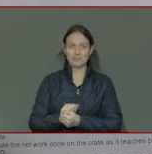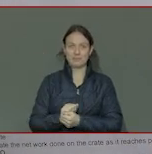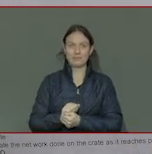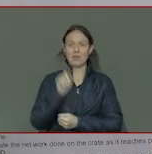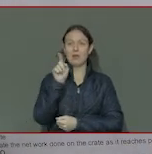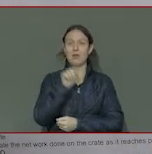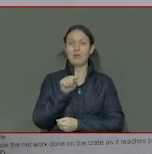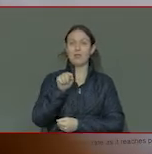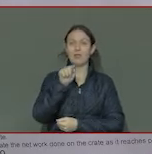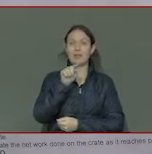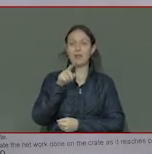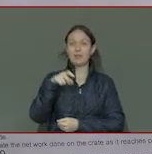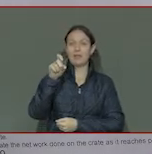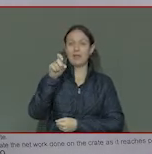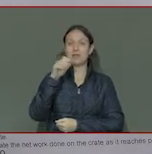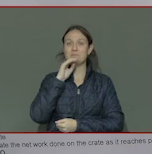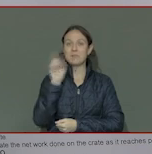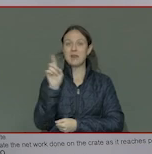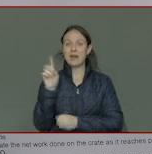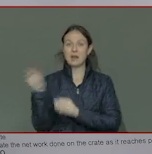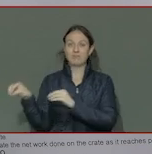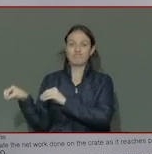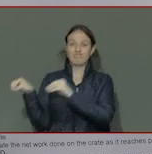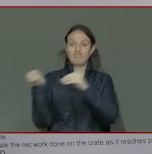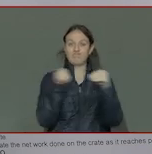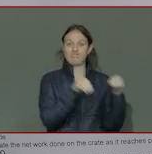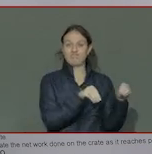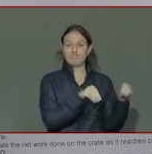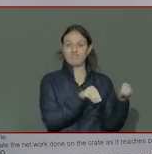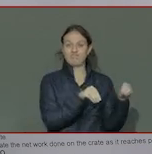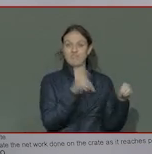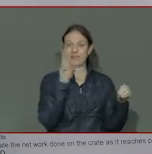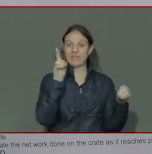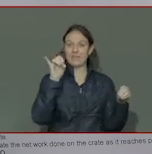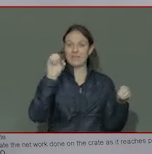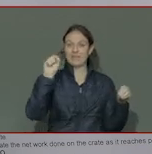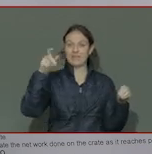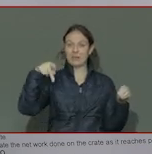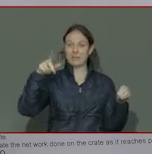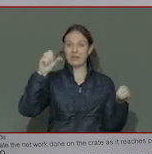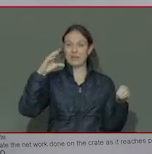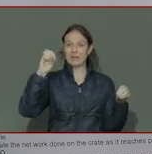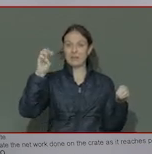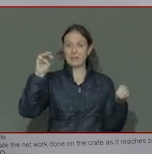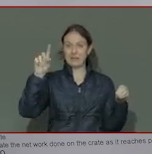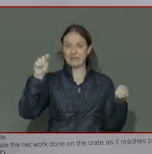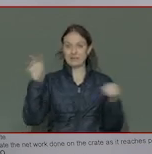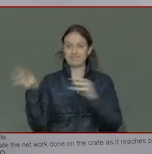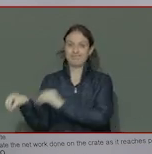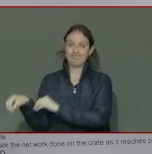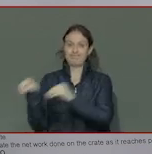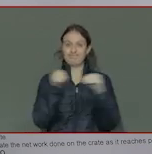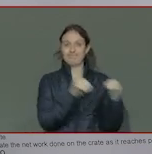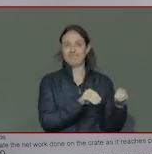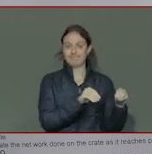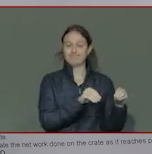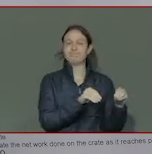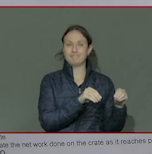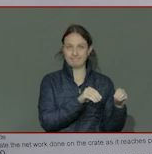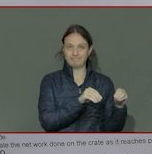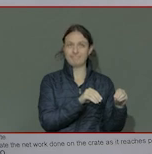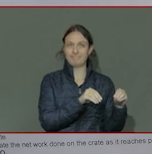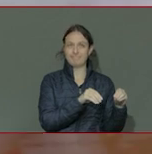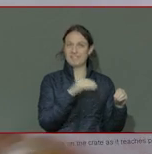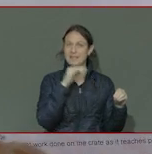X is the displacement. That's important. It is displacement and